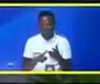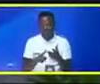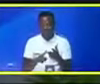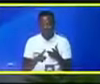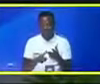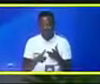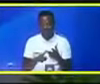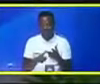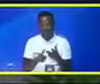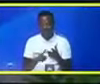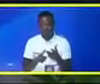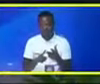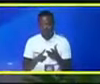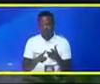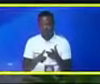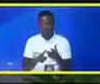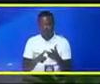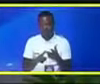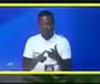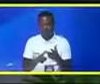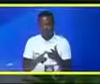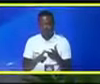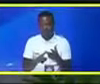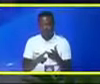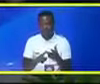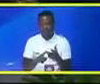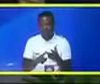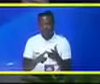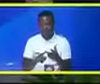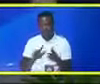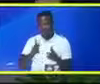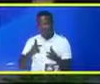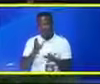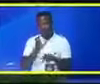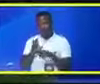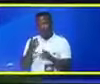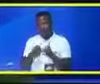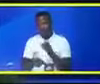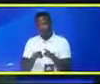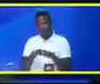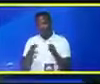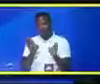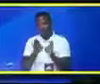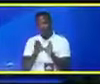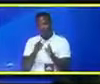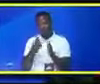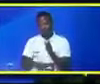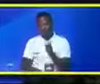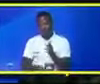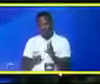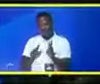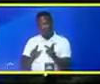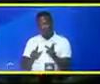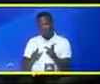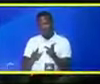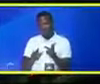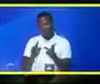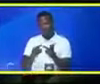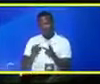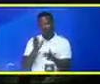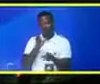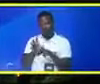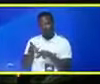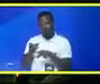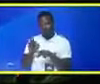three. Very quickly. What is the third force that opens doors? Are you ready? It's called the force